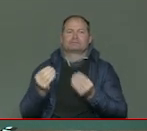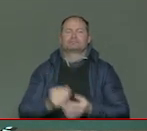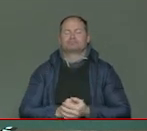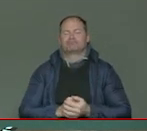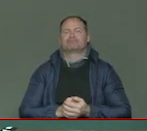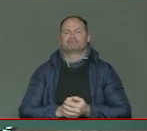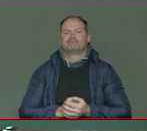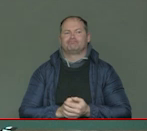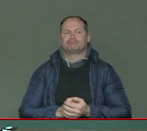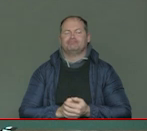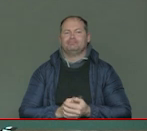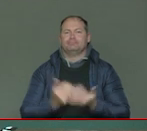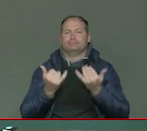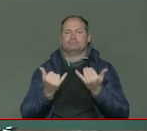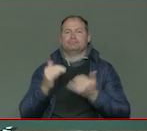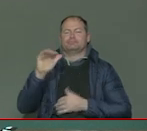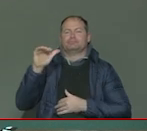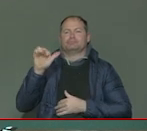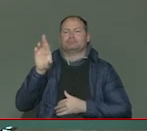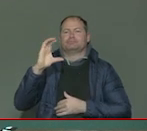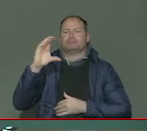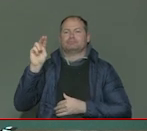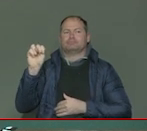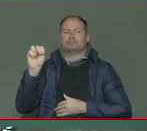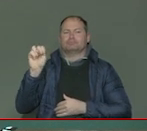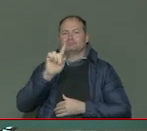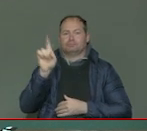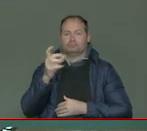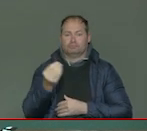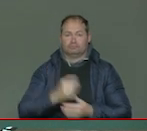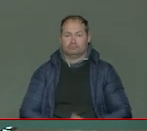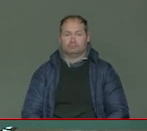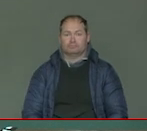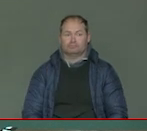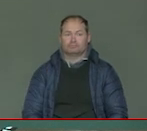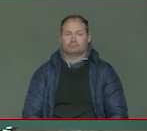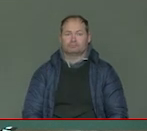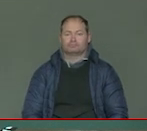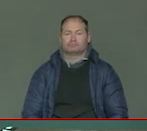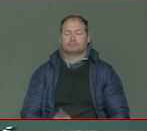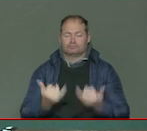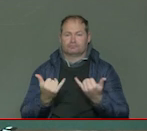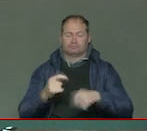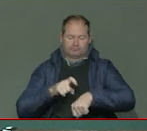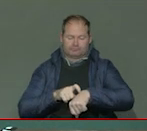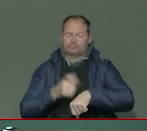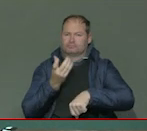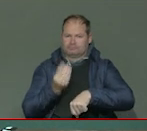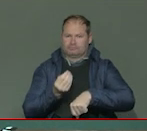Any questions on the bank recon? I'll show you just something else. We have some time left, but I'll show you